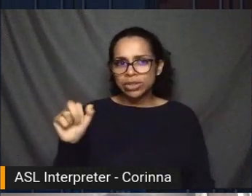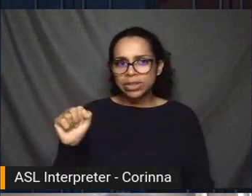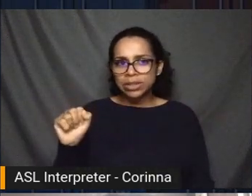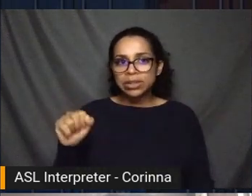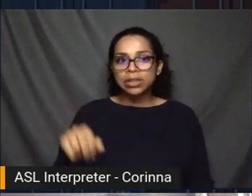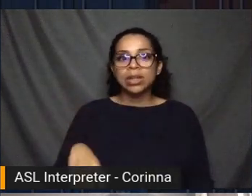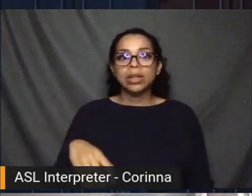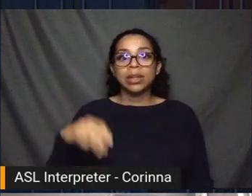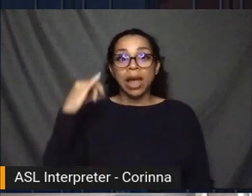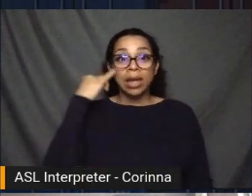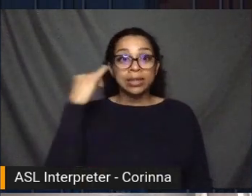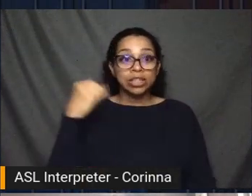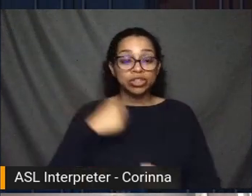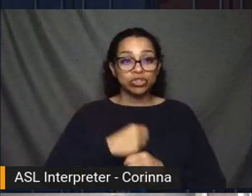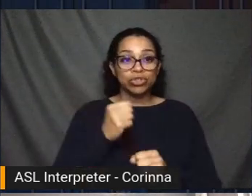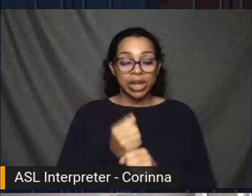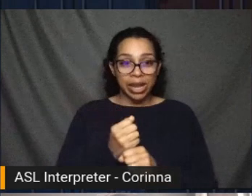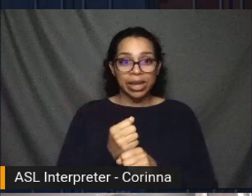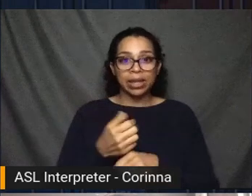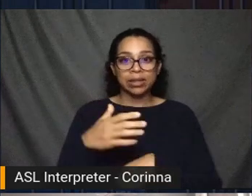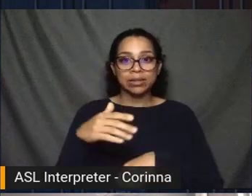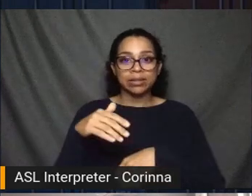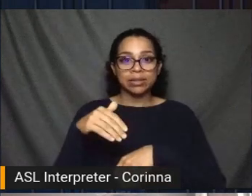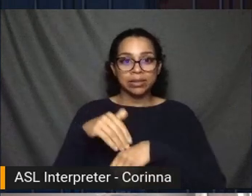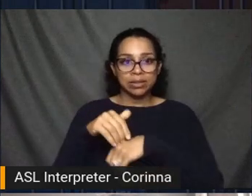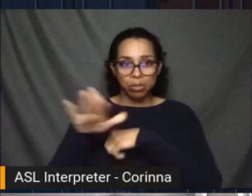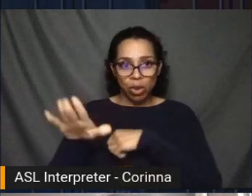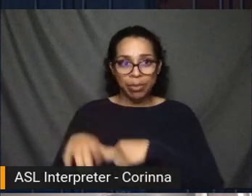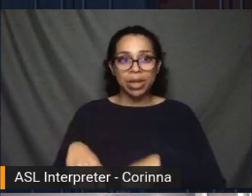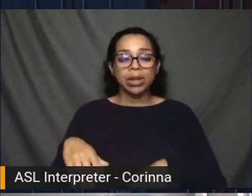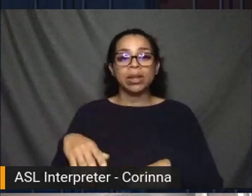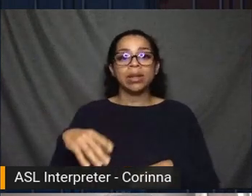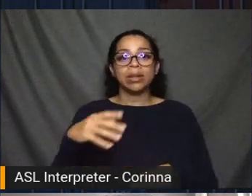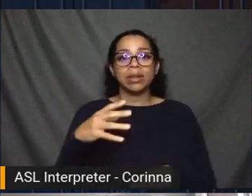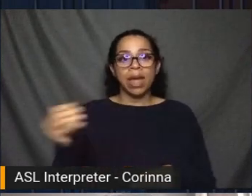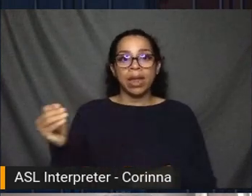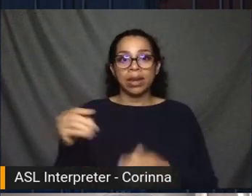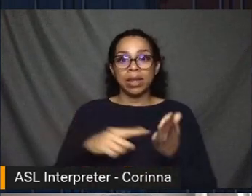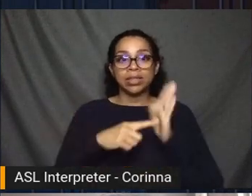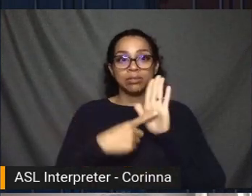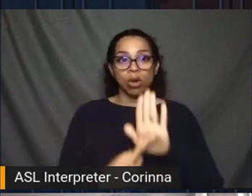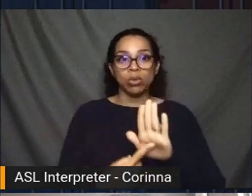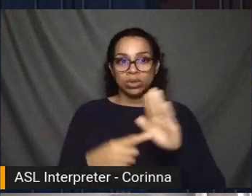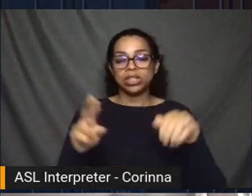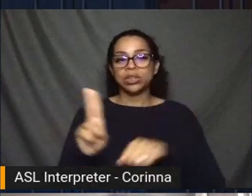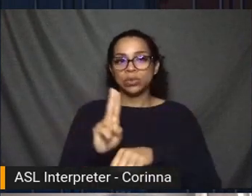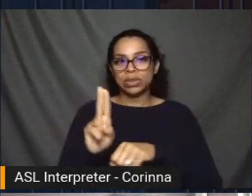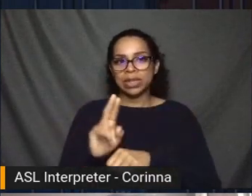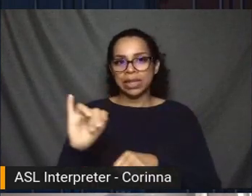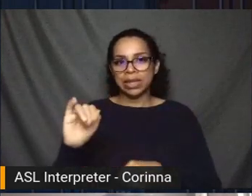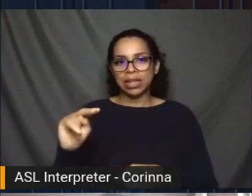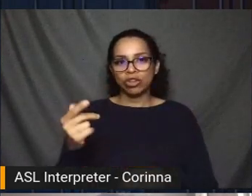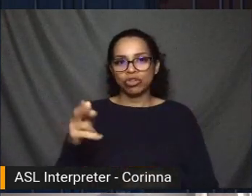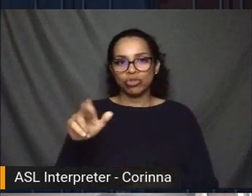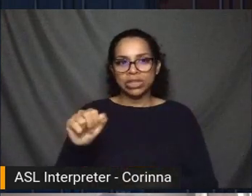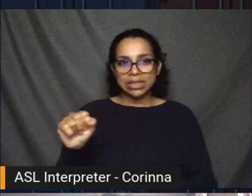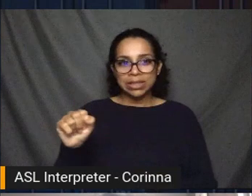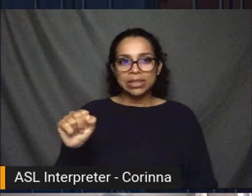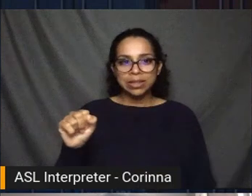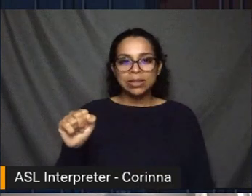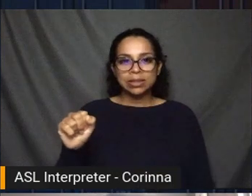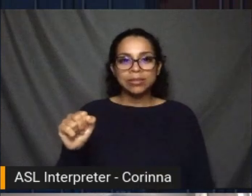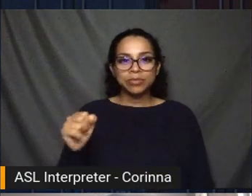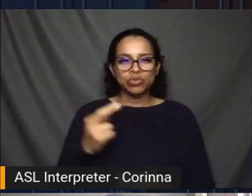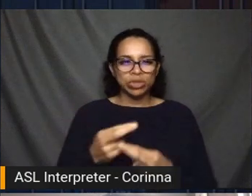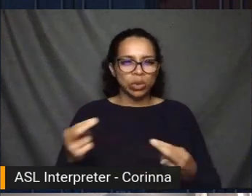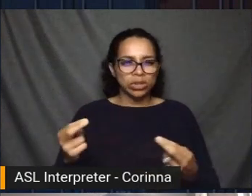a deployment and expose it using the ingress resource. And the way you do it in Kubernetes is, so you